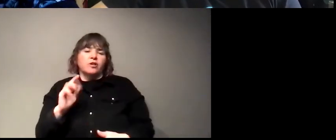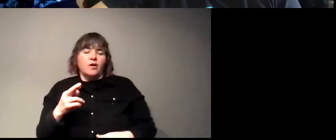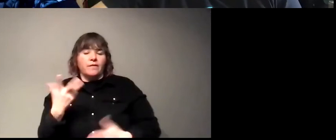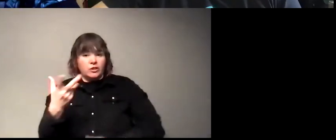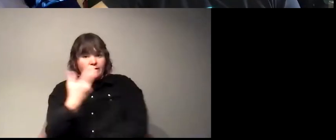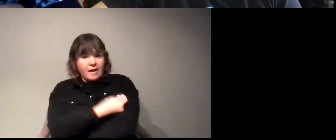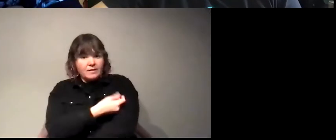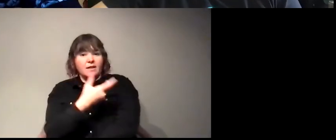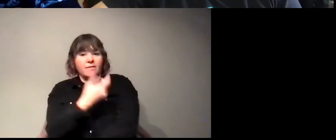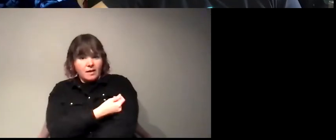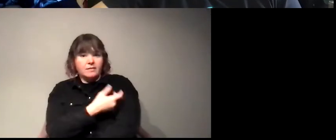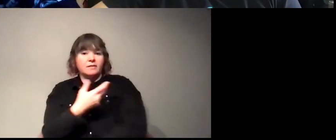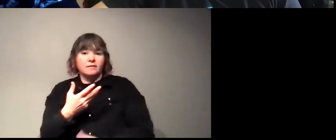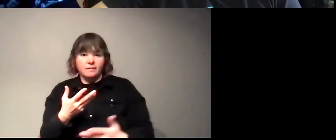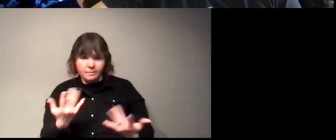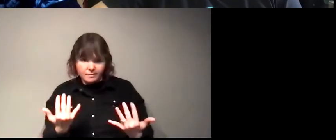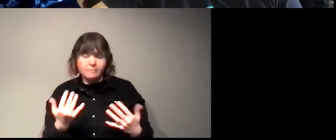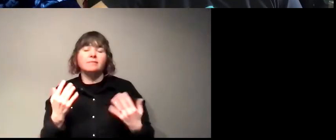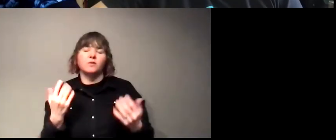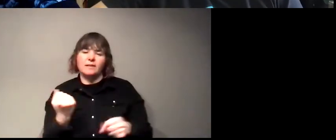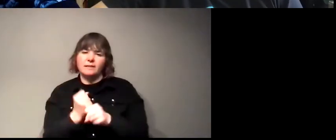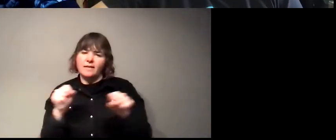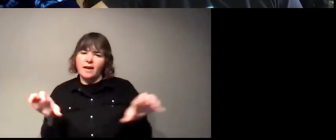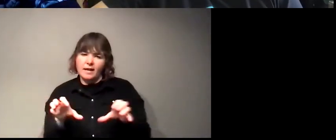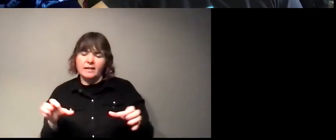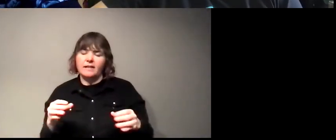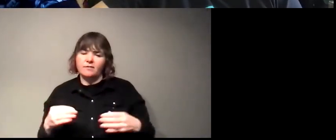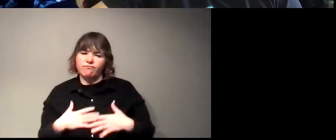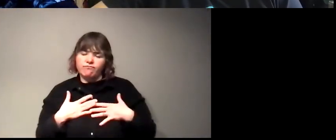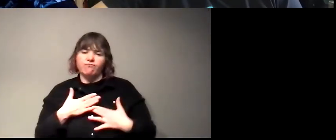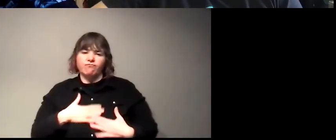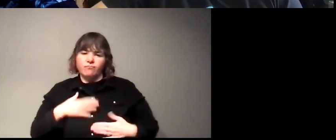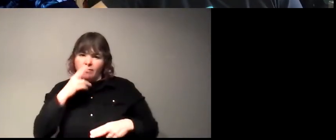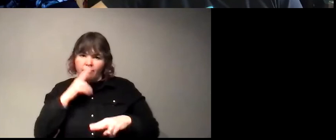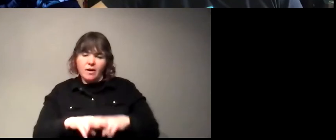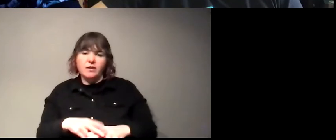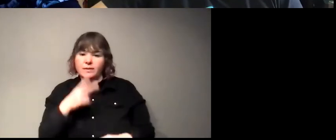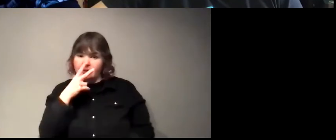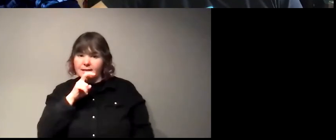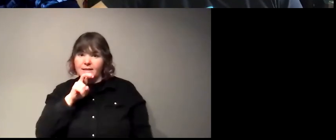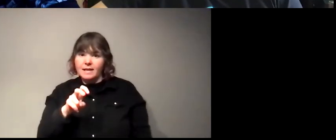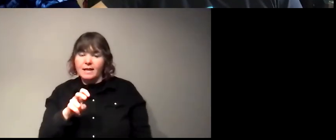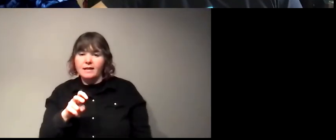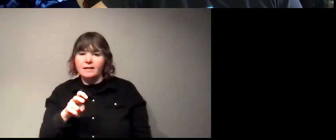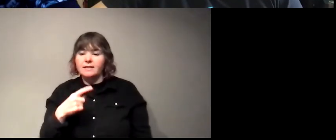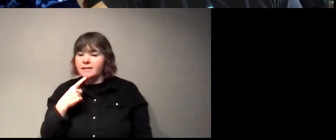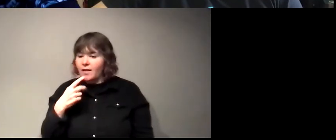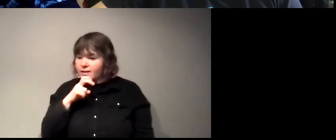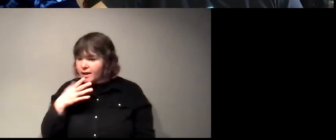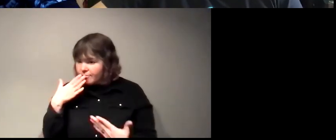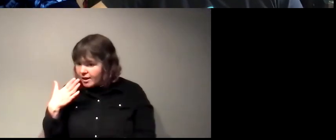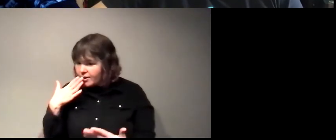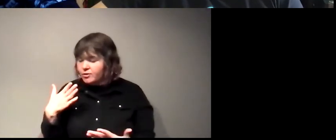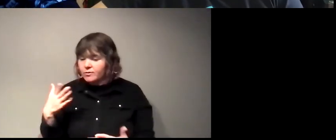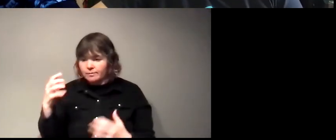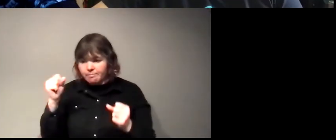go do safe activities that are enriching and fun. If you do see a snake, tell that snake thank you. That snake is doing